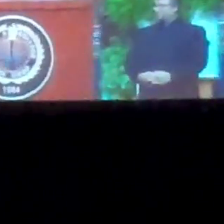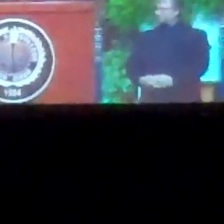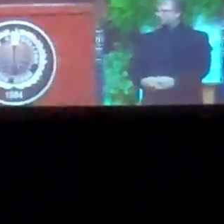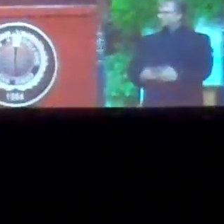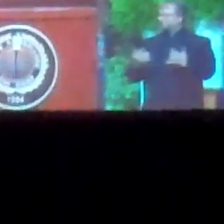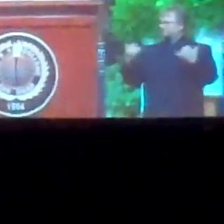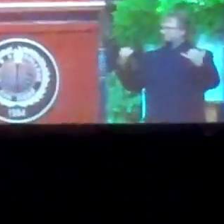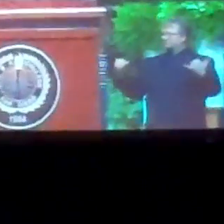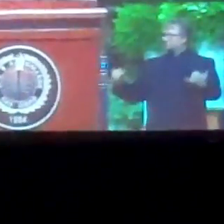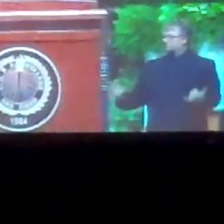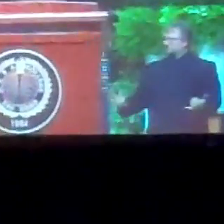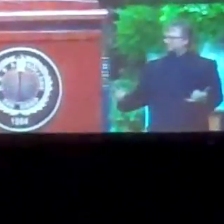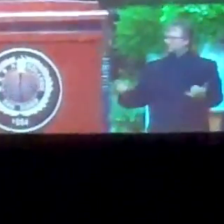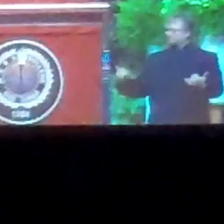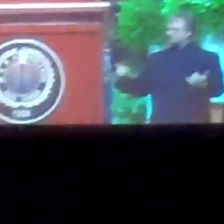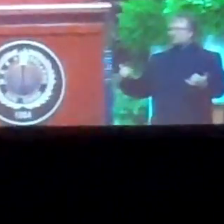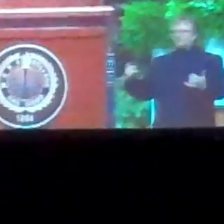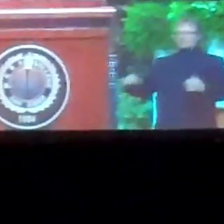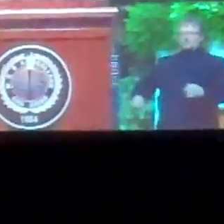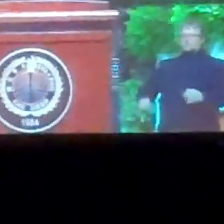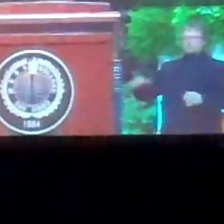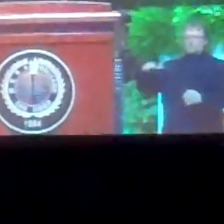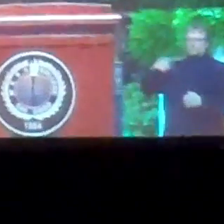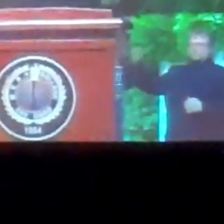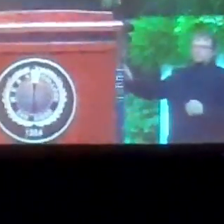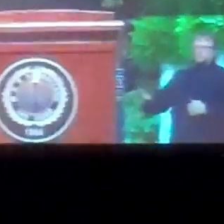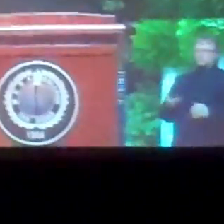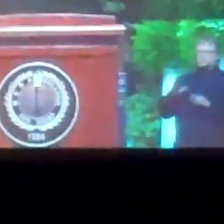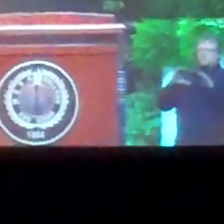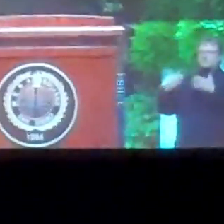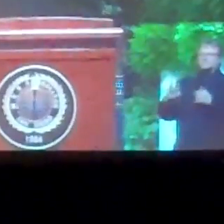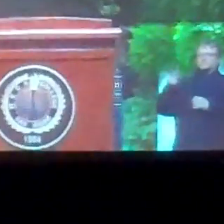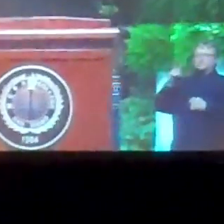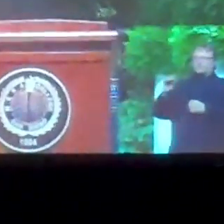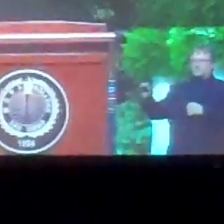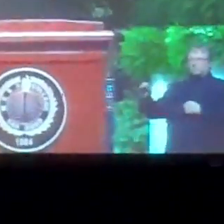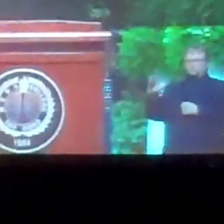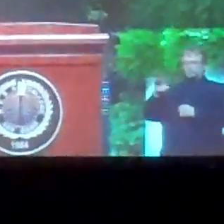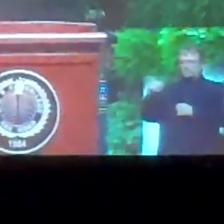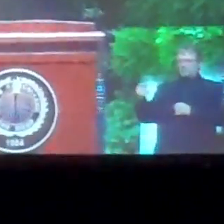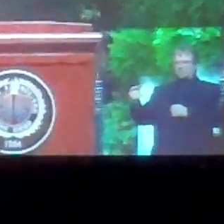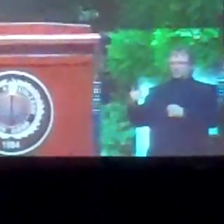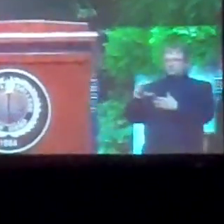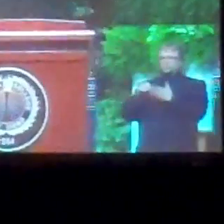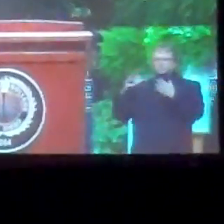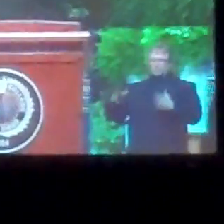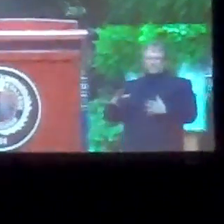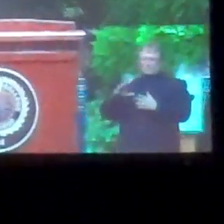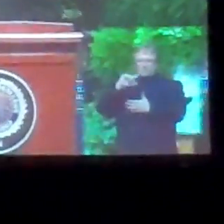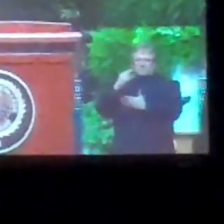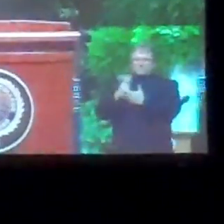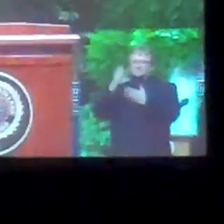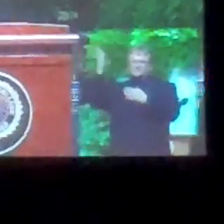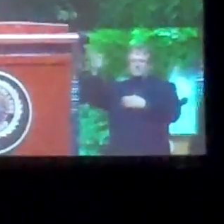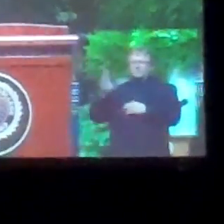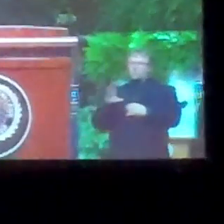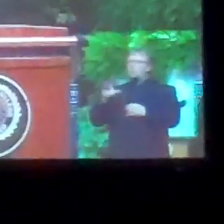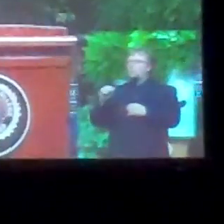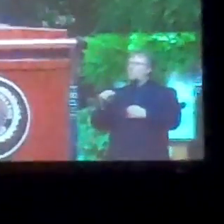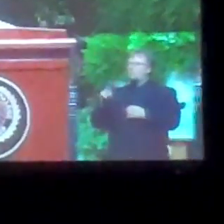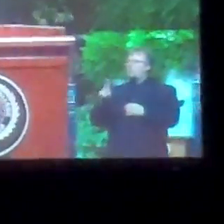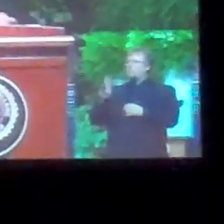And now, I am proud to introduce the class of 2011 Student Commencement Speaker, Aubrey